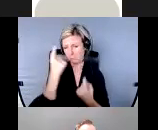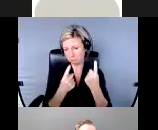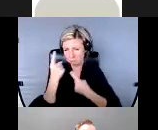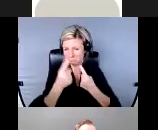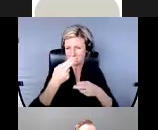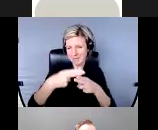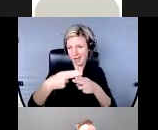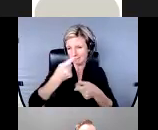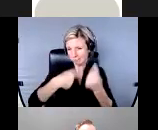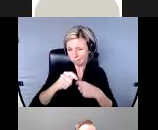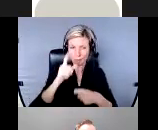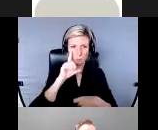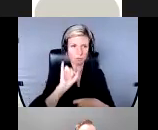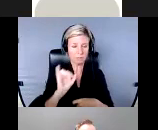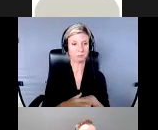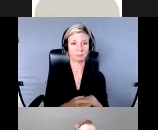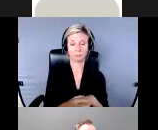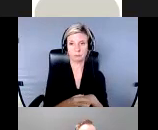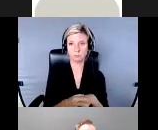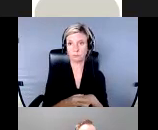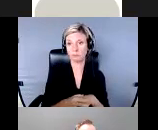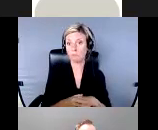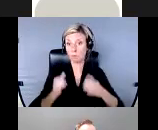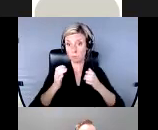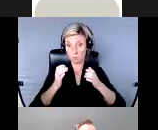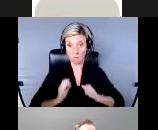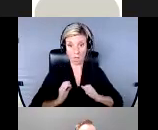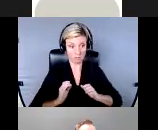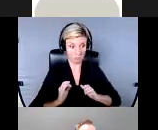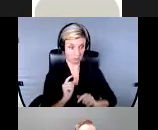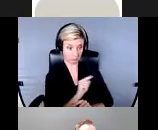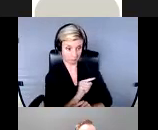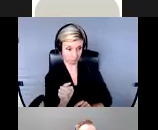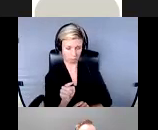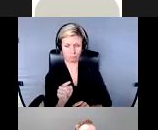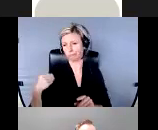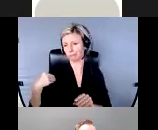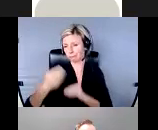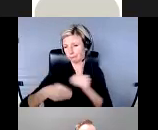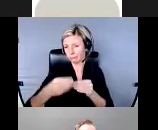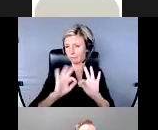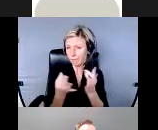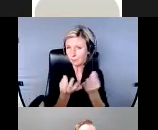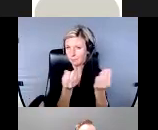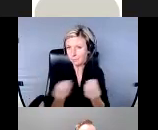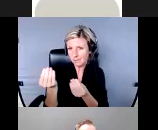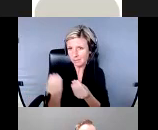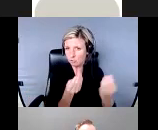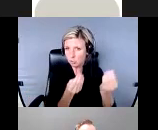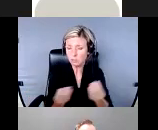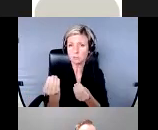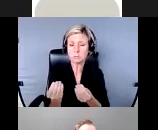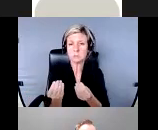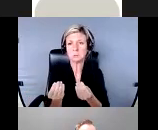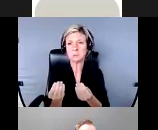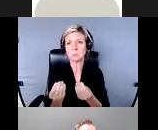So in traditional family mediation or consumer mediation, you may have a smaller number